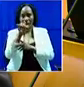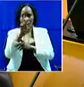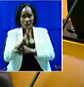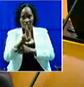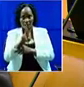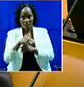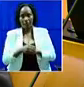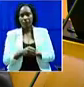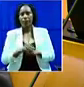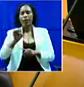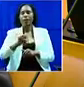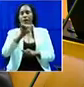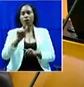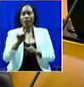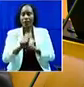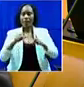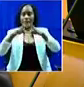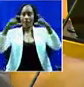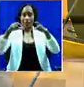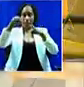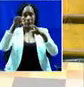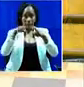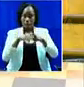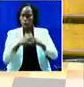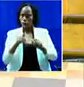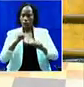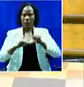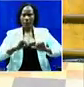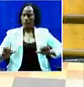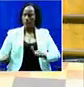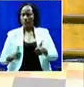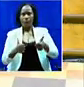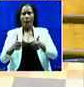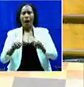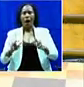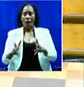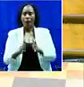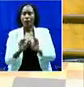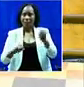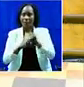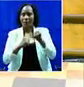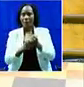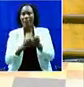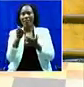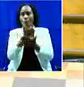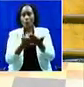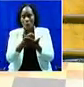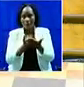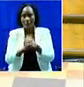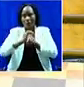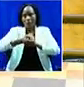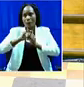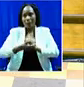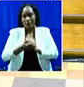Reserve Bank acted swiftly to support the economy and to protect our country's